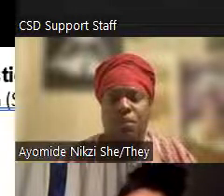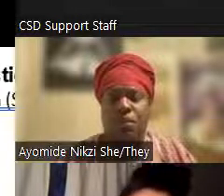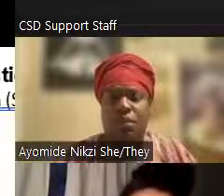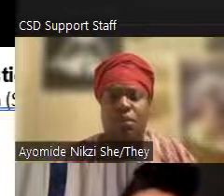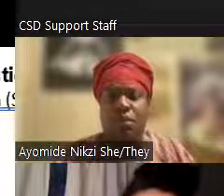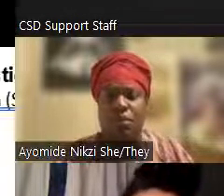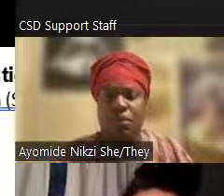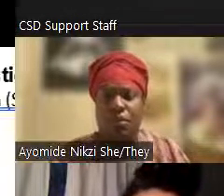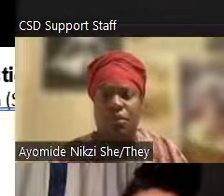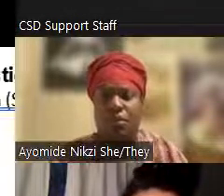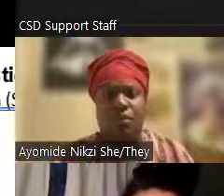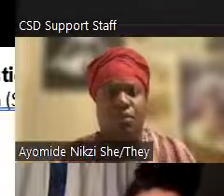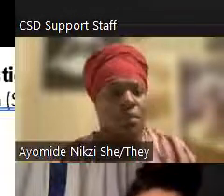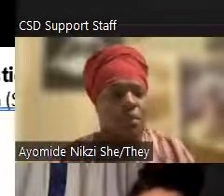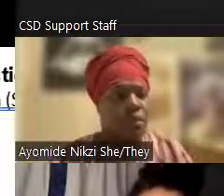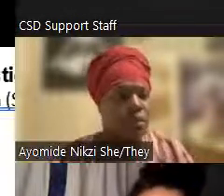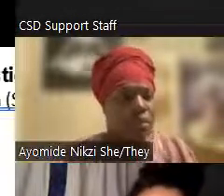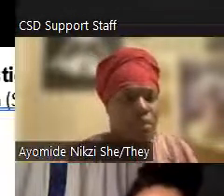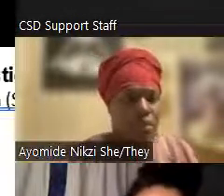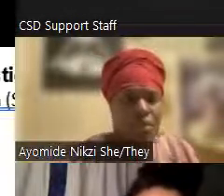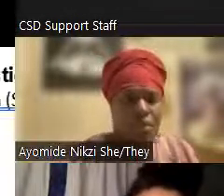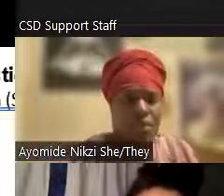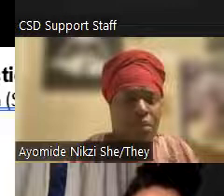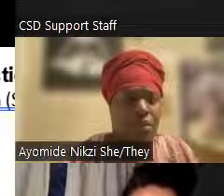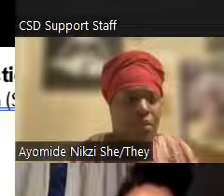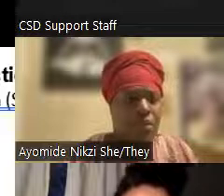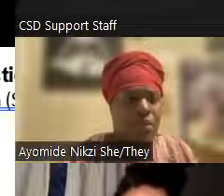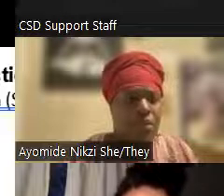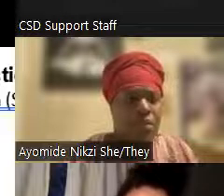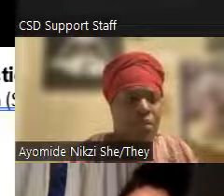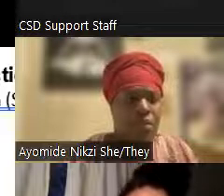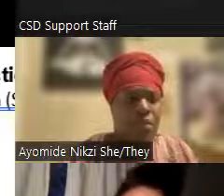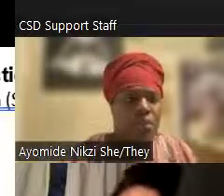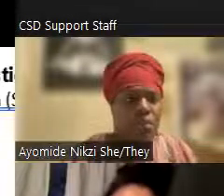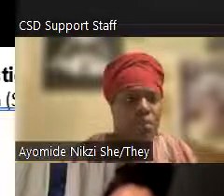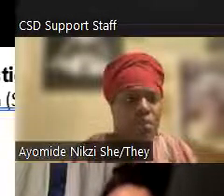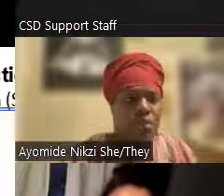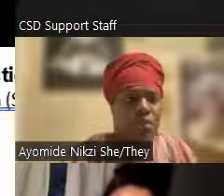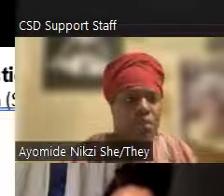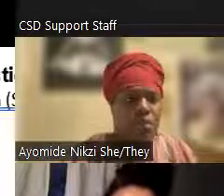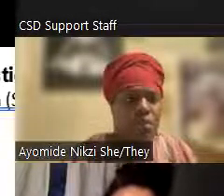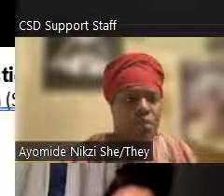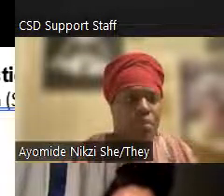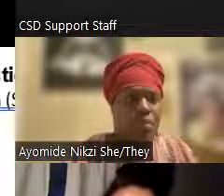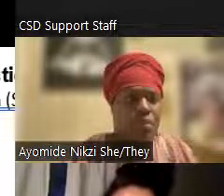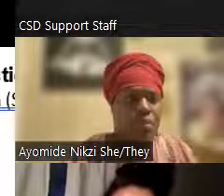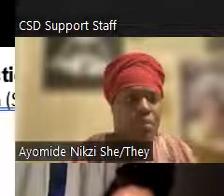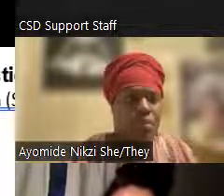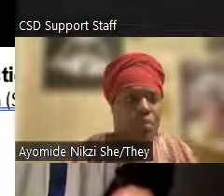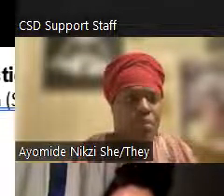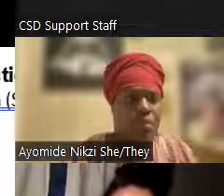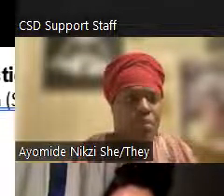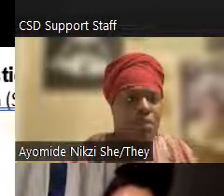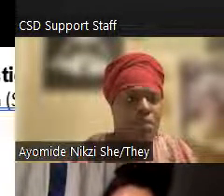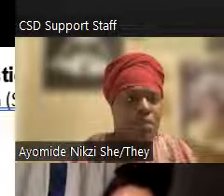his cursor. And then down here at the bottom, we have, you may not personally agree with every decision, except